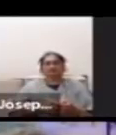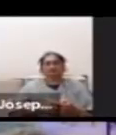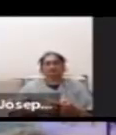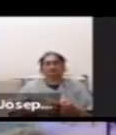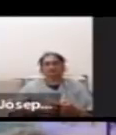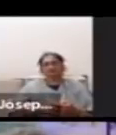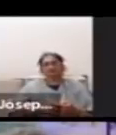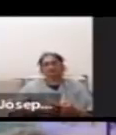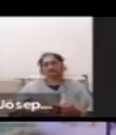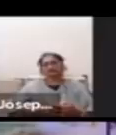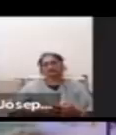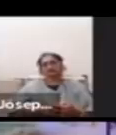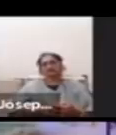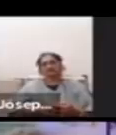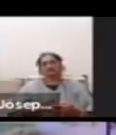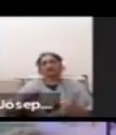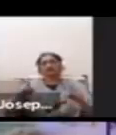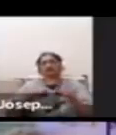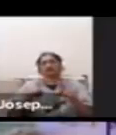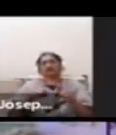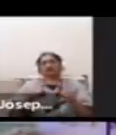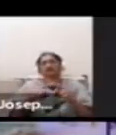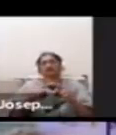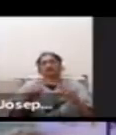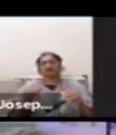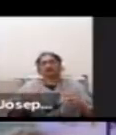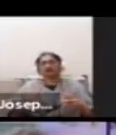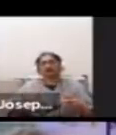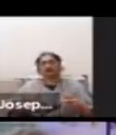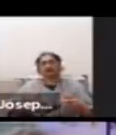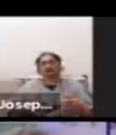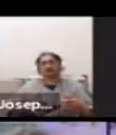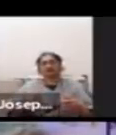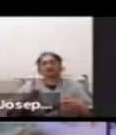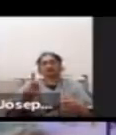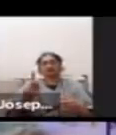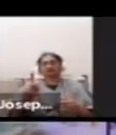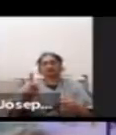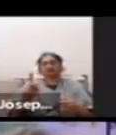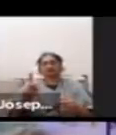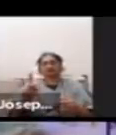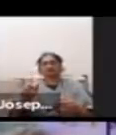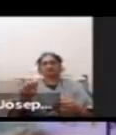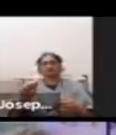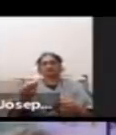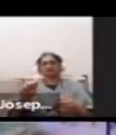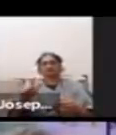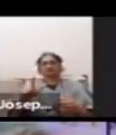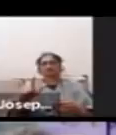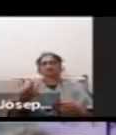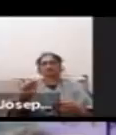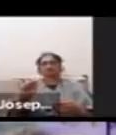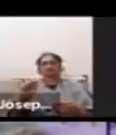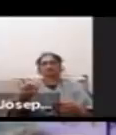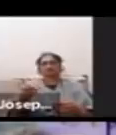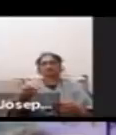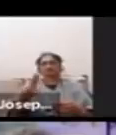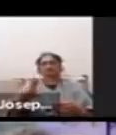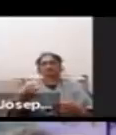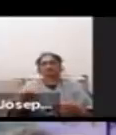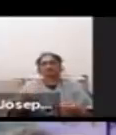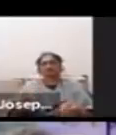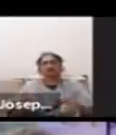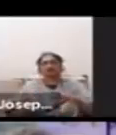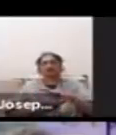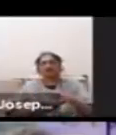And we also have Kalema Muni, Ms. Baladevi Chandrasekhar. She's the founder, visionary, and